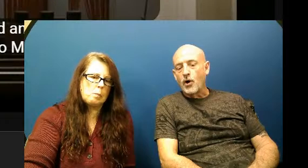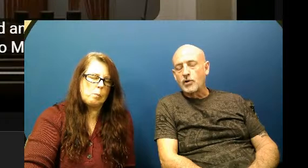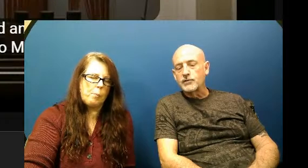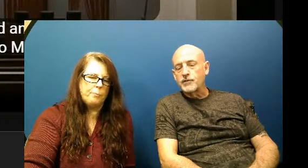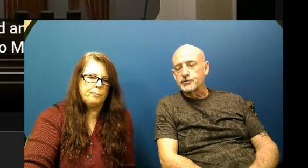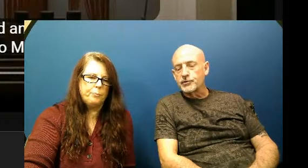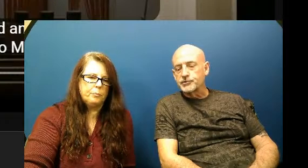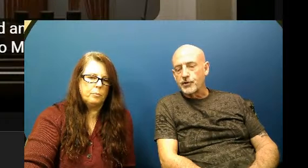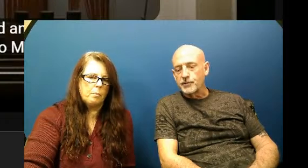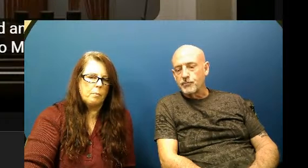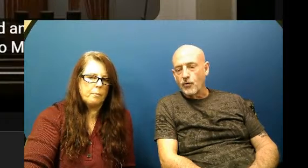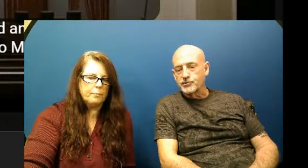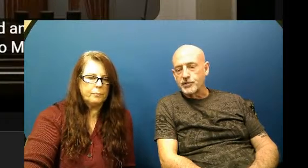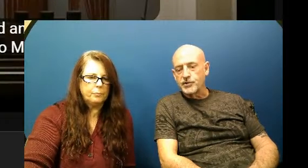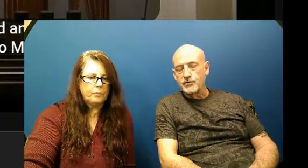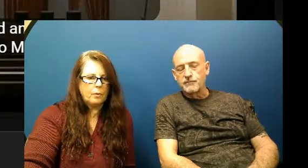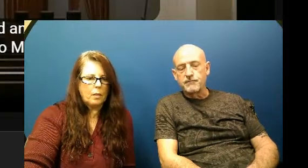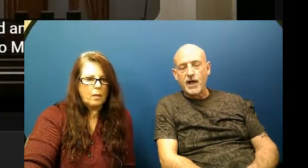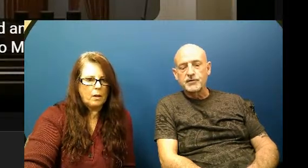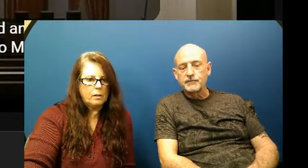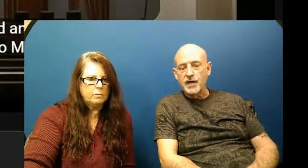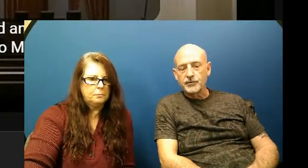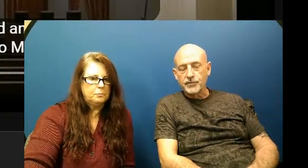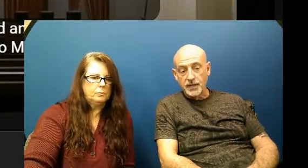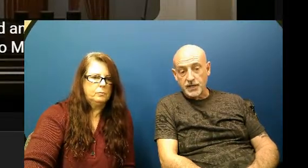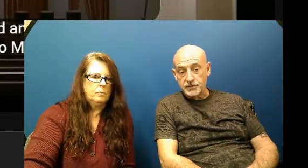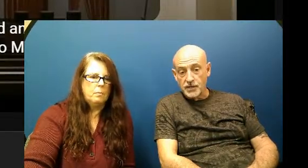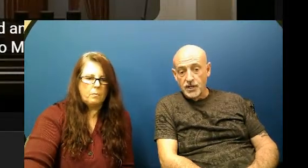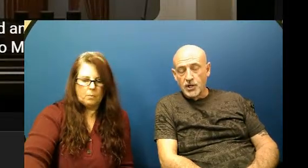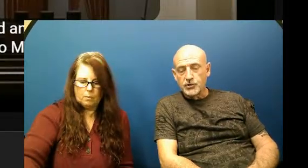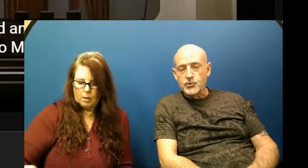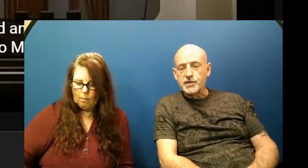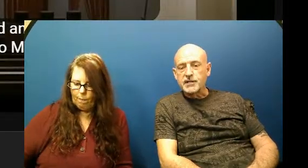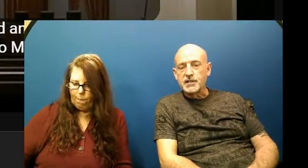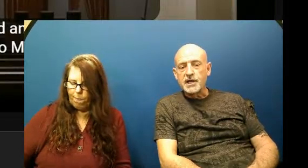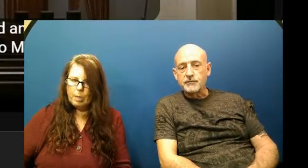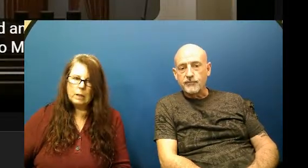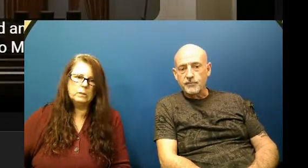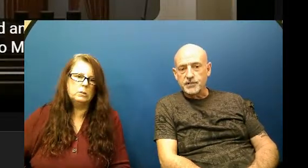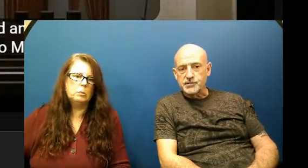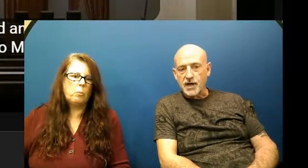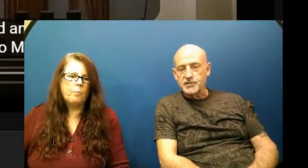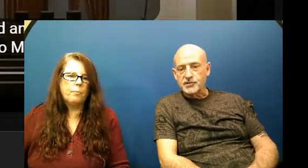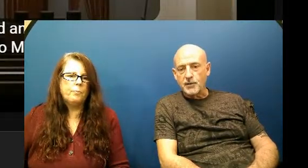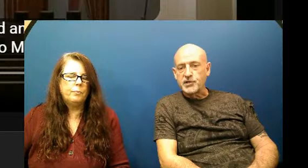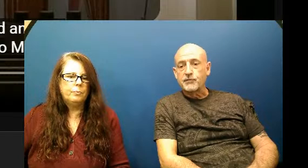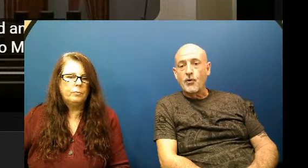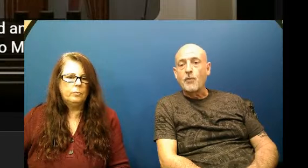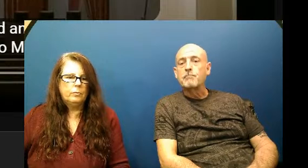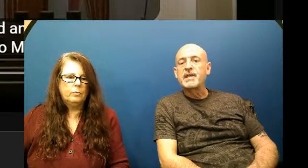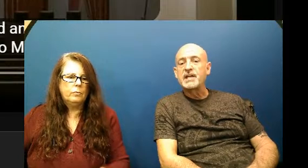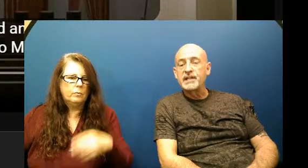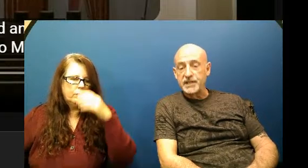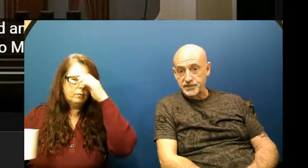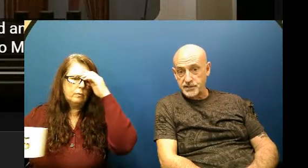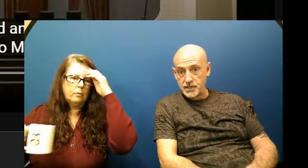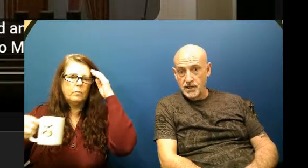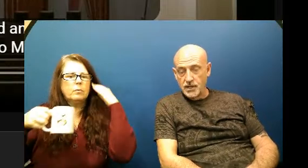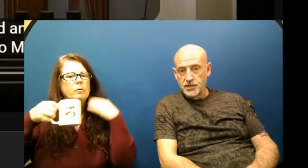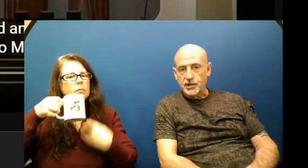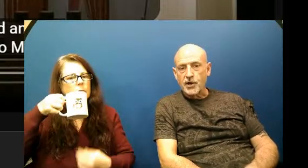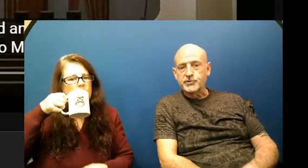so all of those little circuit boards that do vital things, you can get from these Chinese companies for